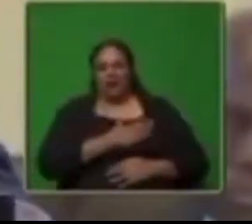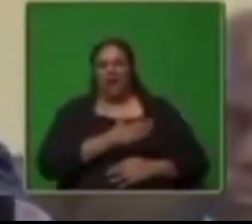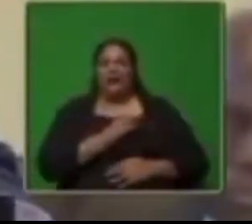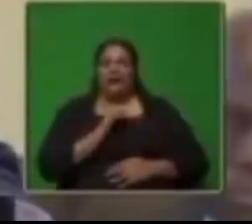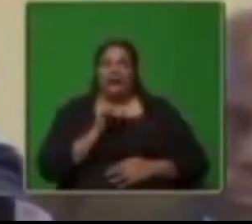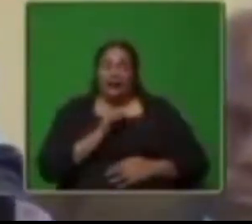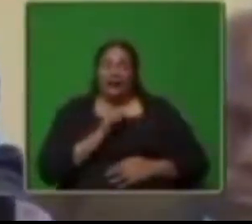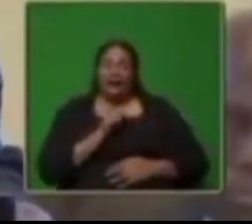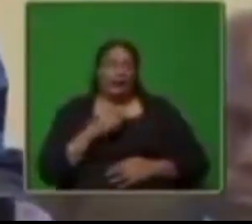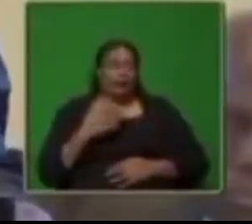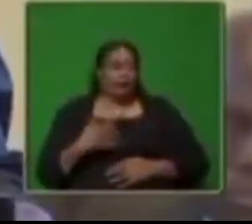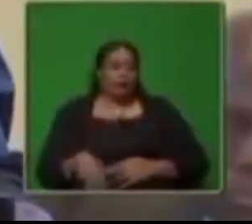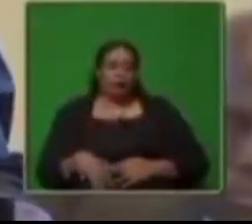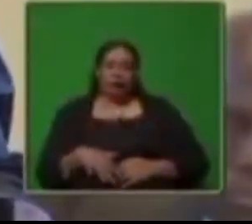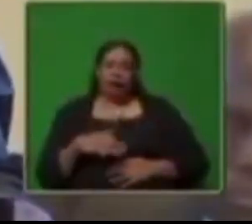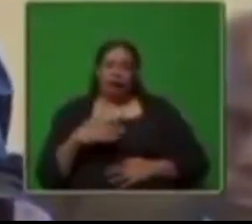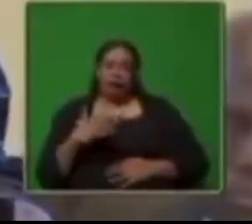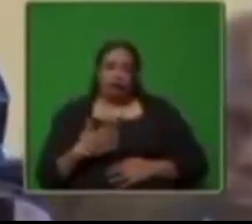who have endured